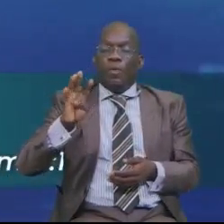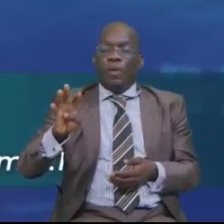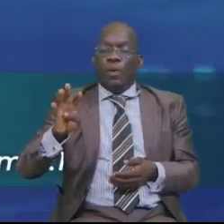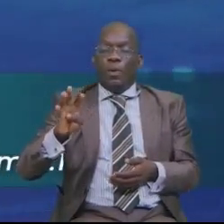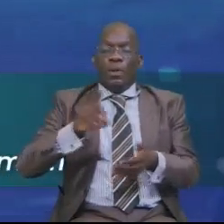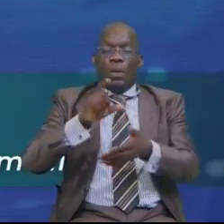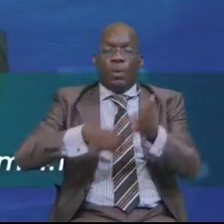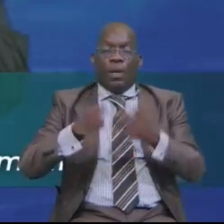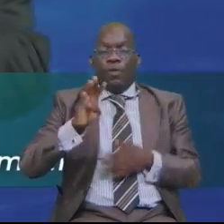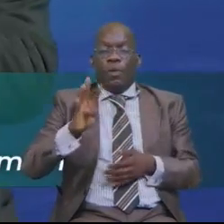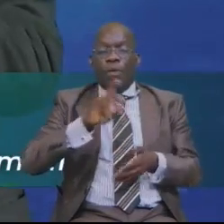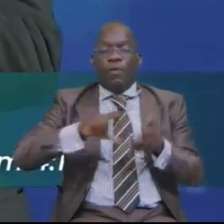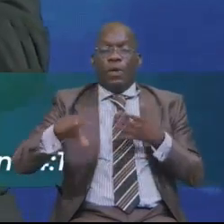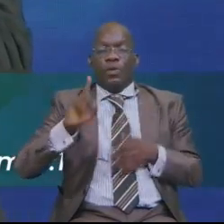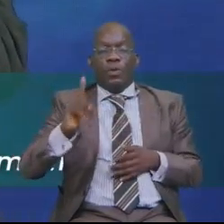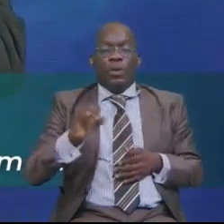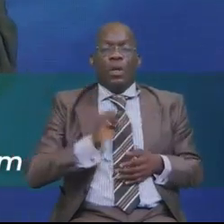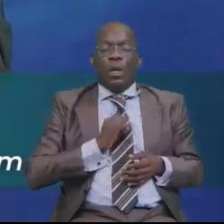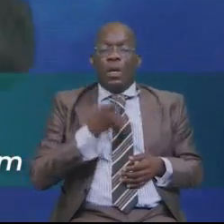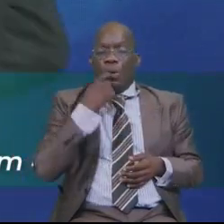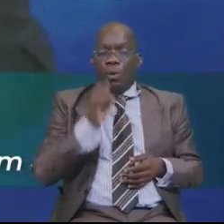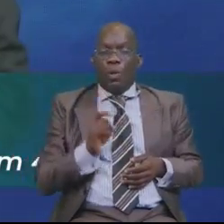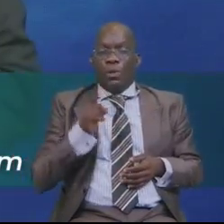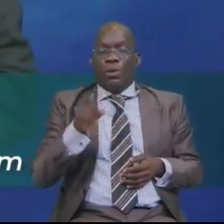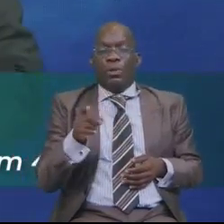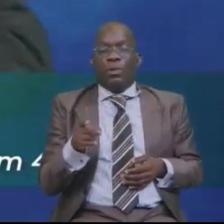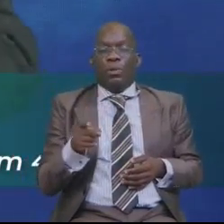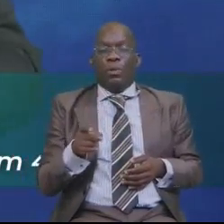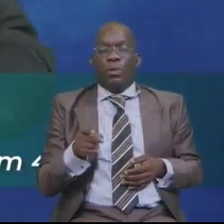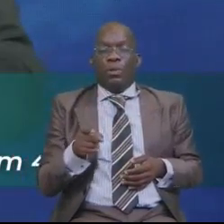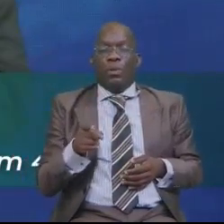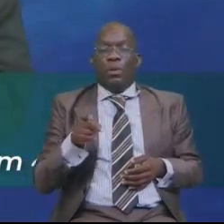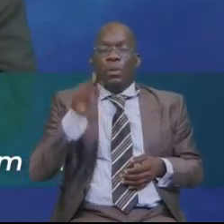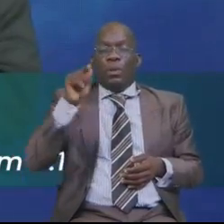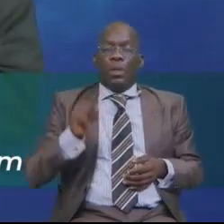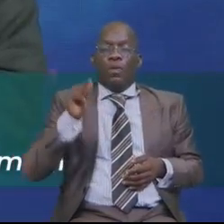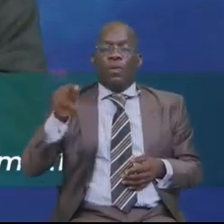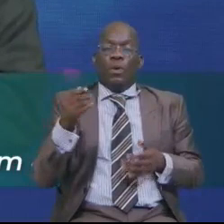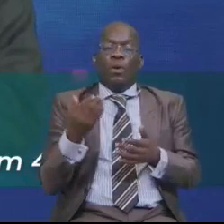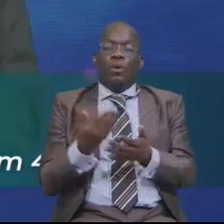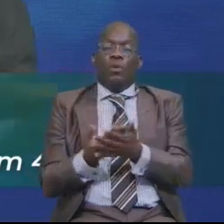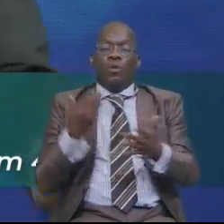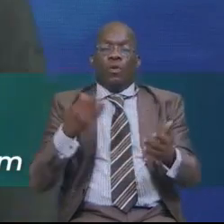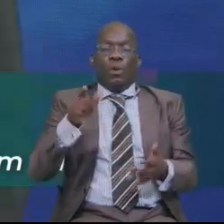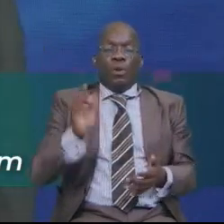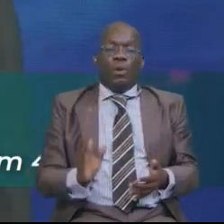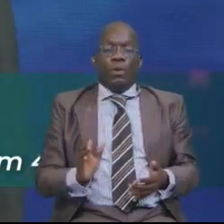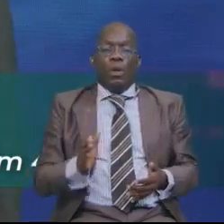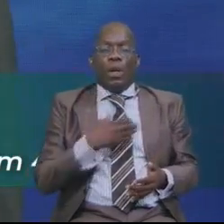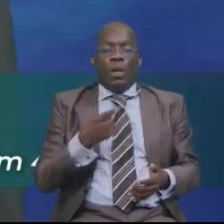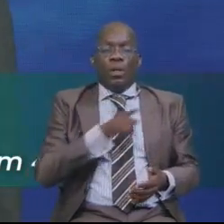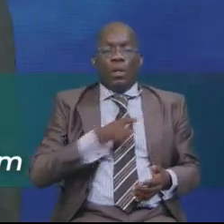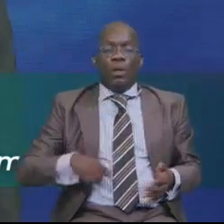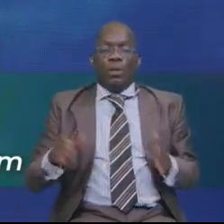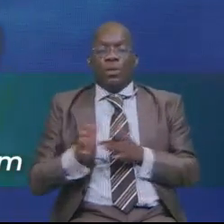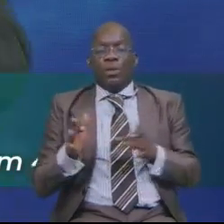reading from verse 1. I charge thee therefore before God and the Lord Jesus Christ, who shall